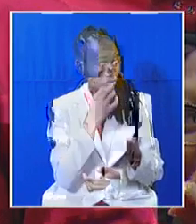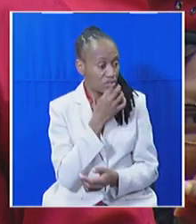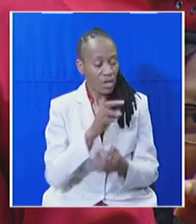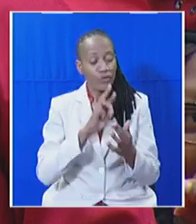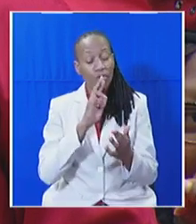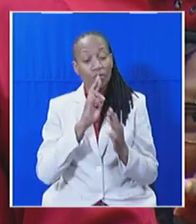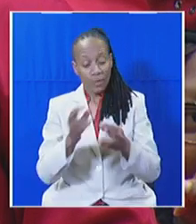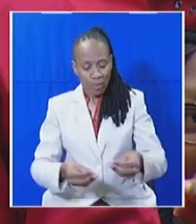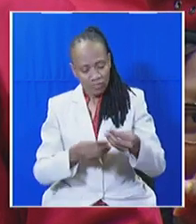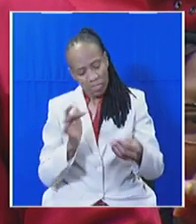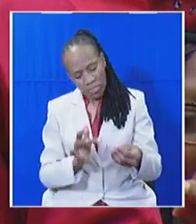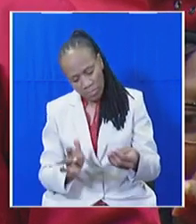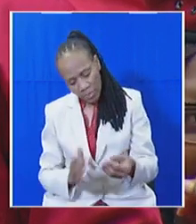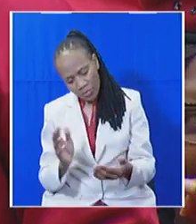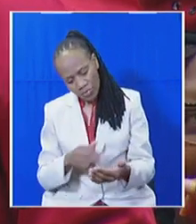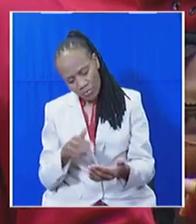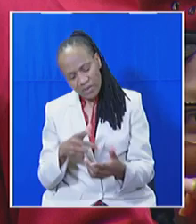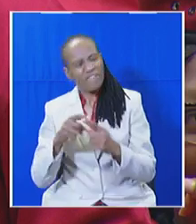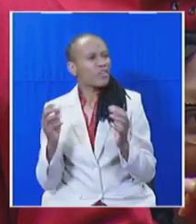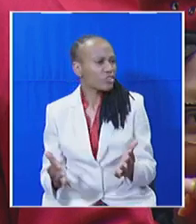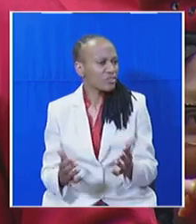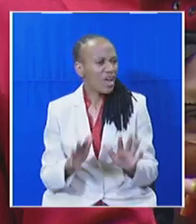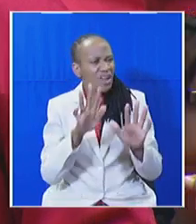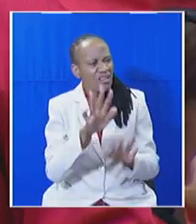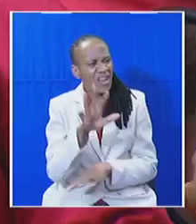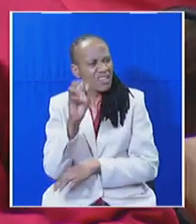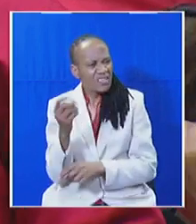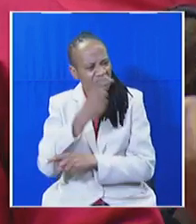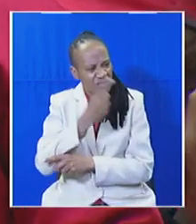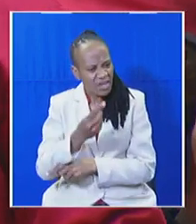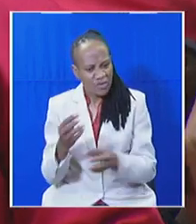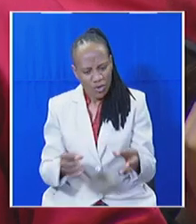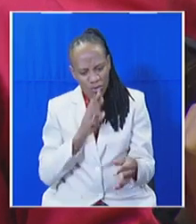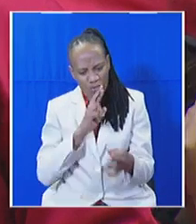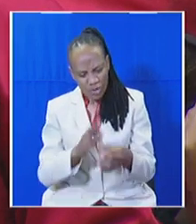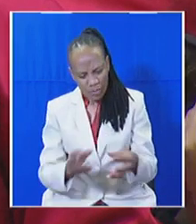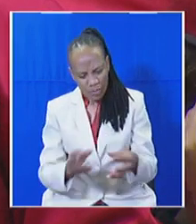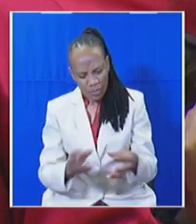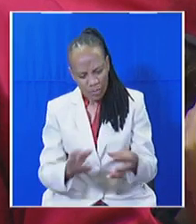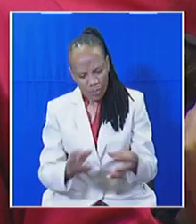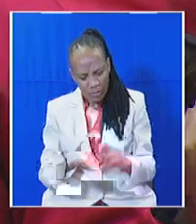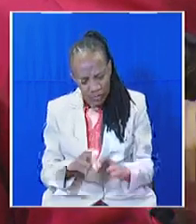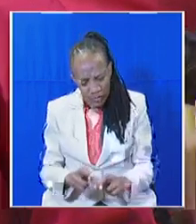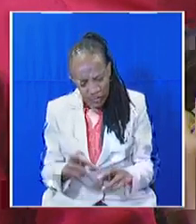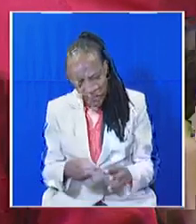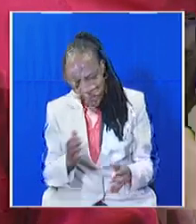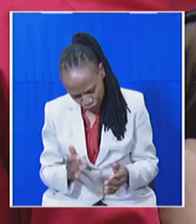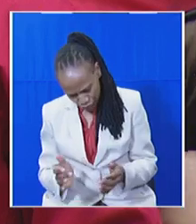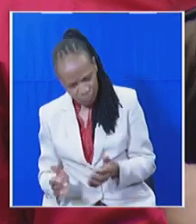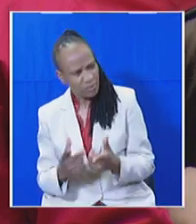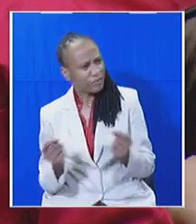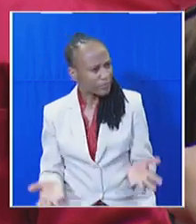question central. You held it for 90 days, remember, saying you are closely studying it. Now,